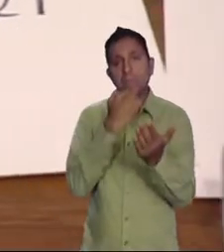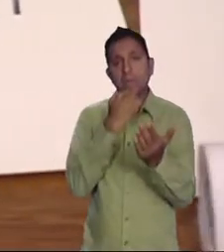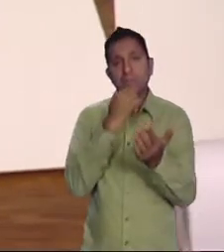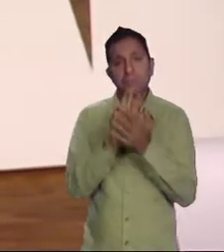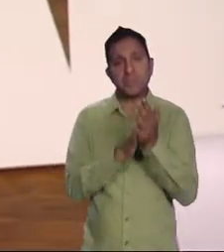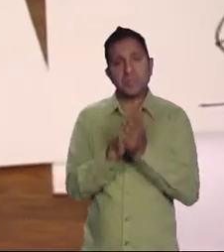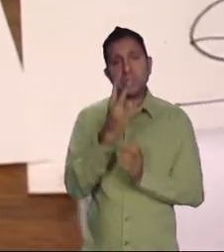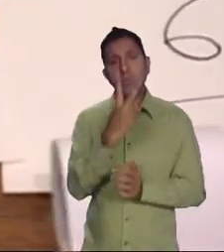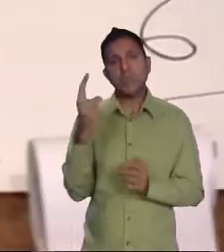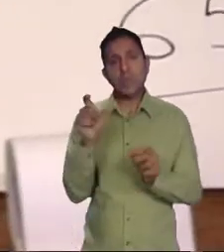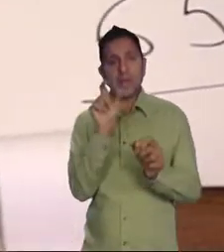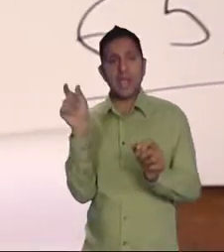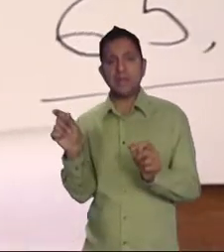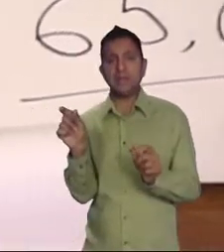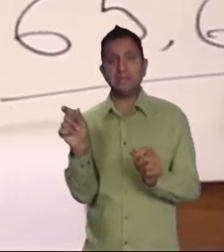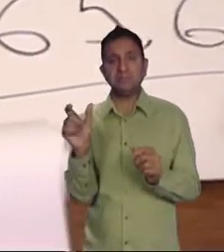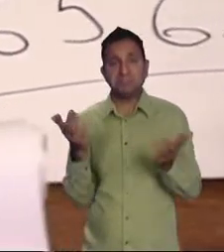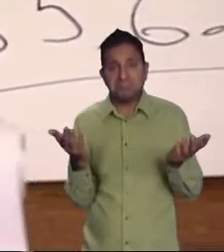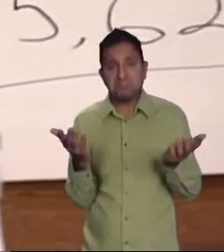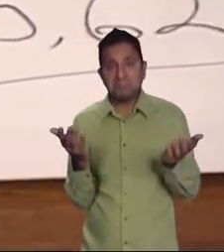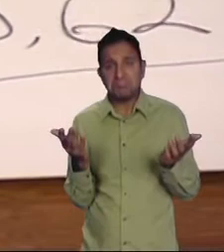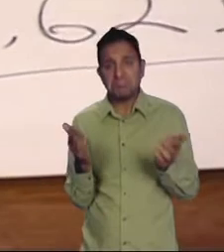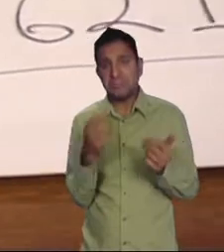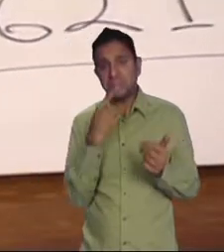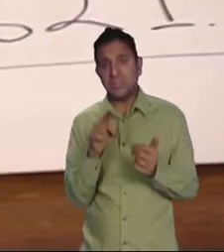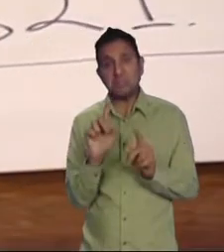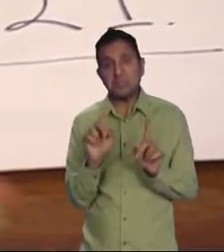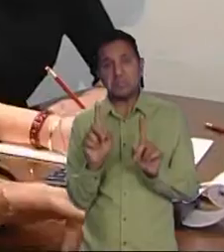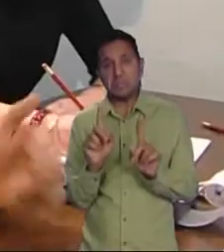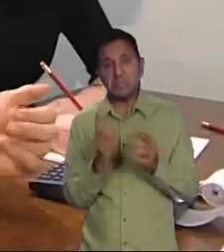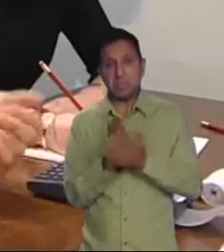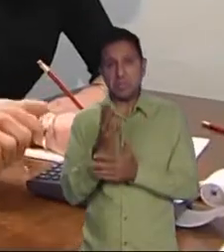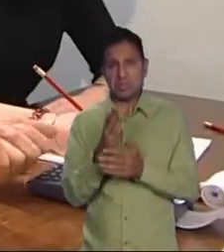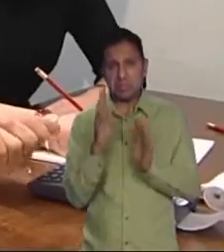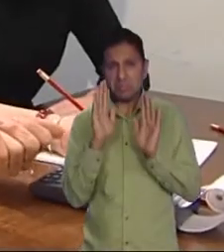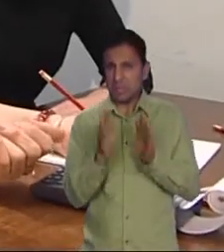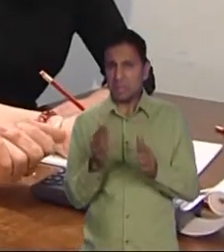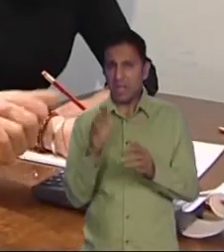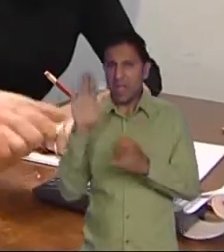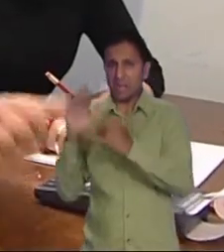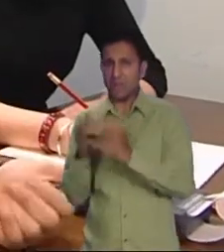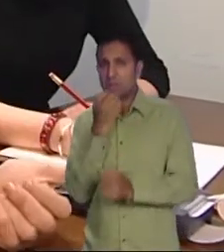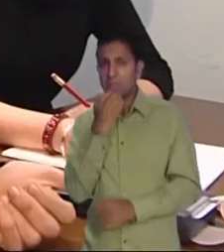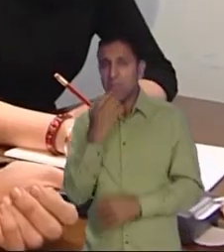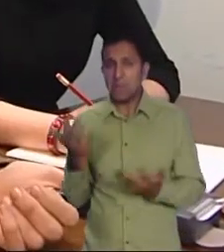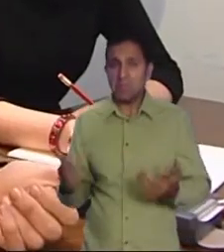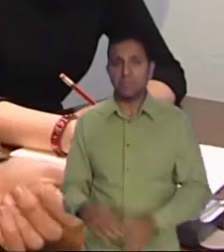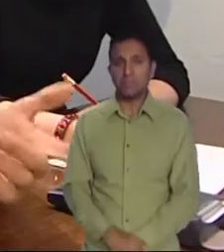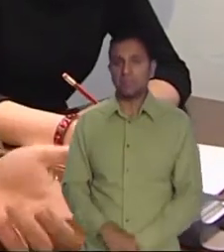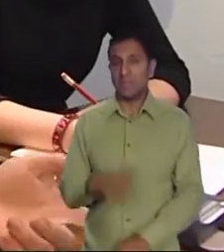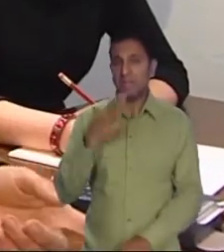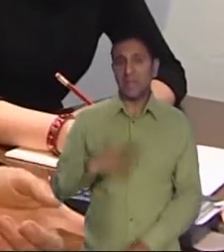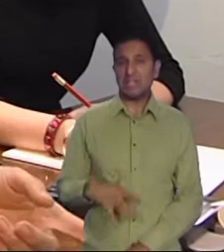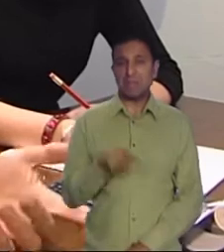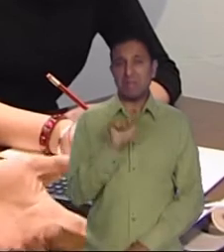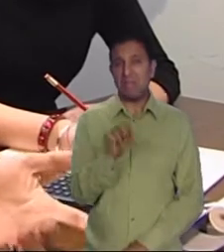21 at the end of it. Right. And say what goes into that, because that must be the end of the number. Not necessarily one of those numbers, though. What it does mean is it's definitely not an